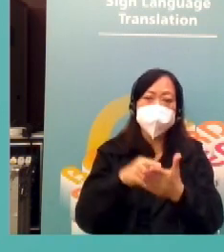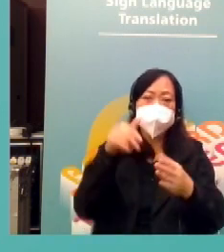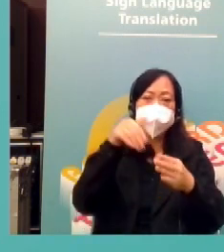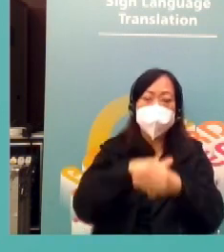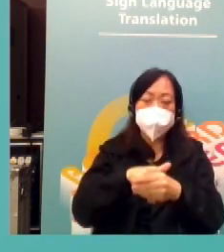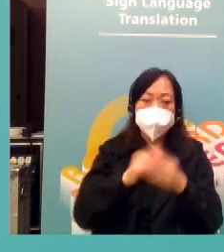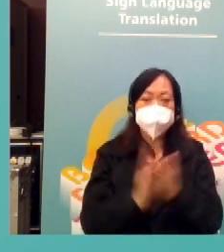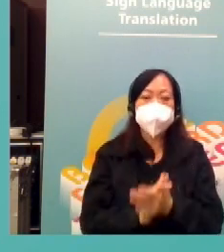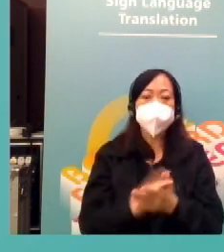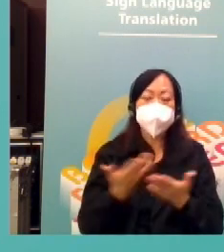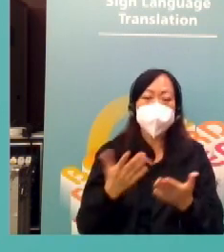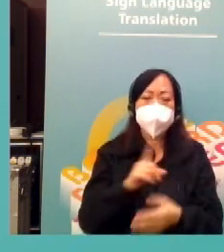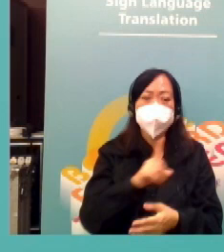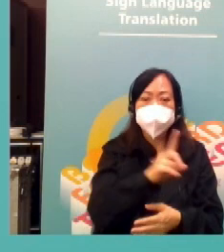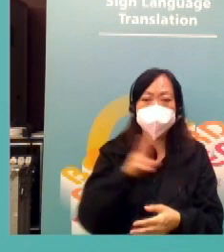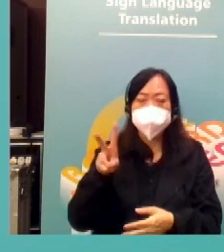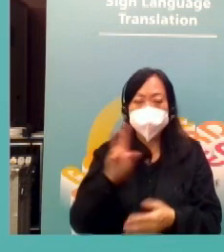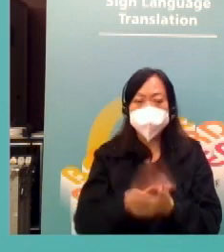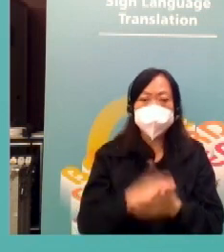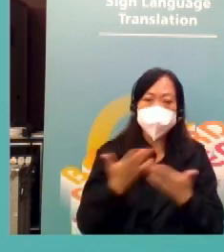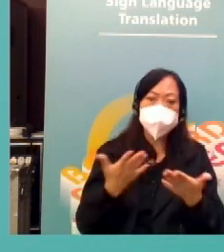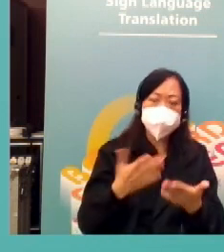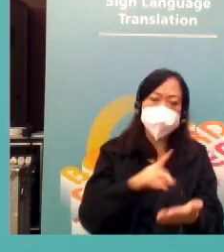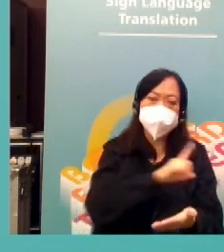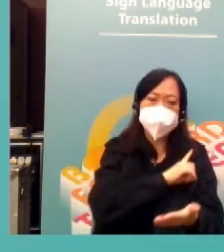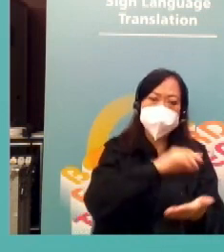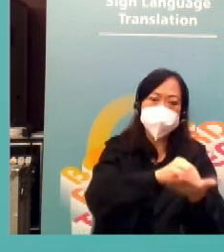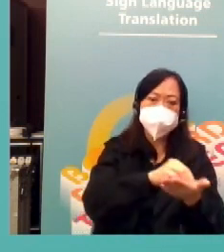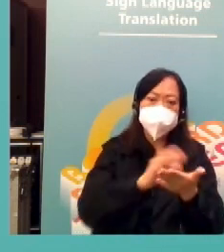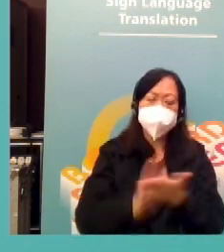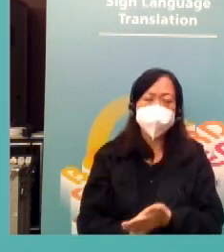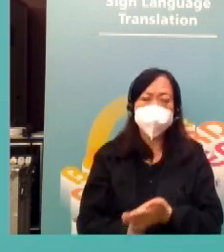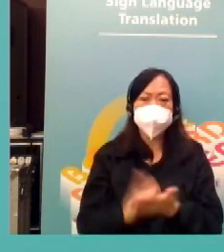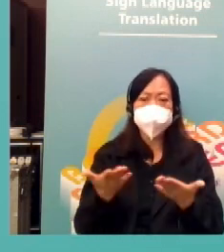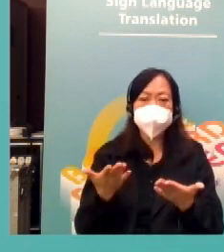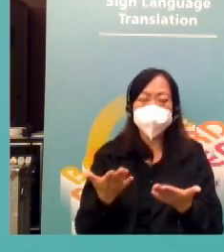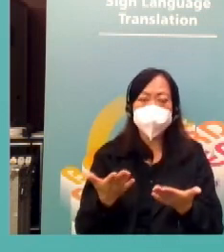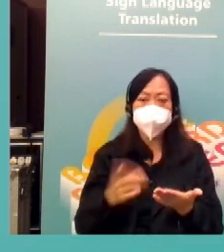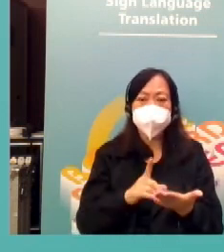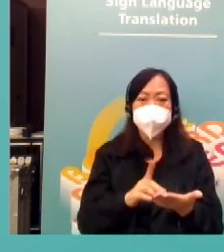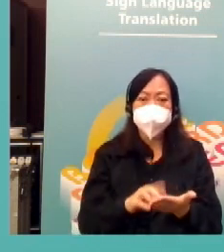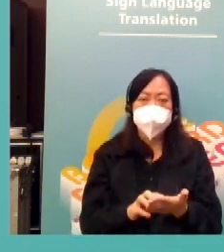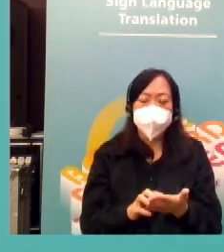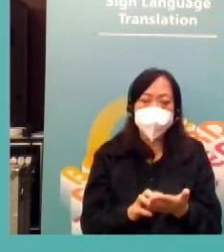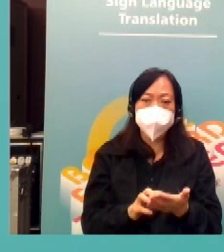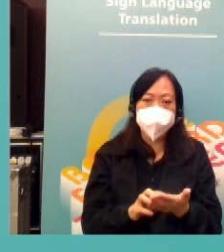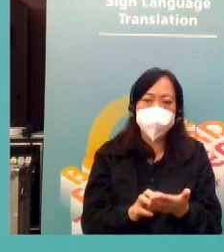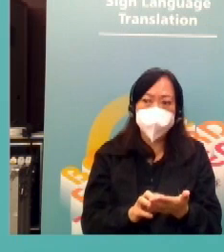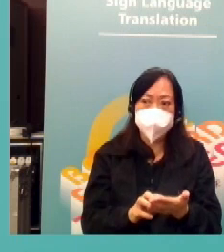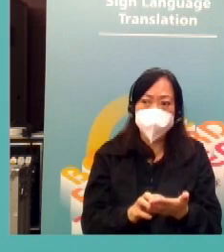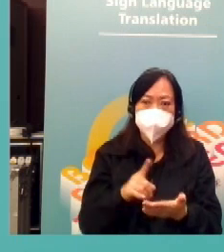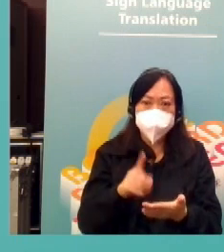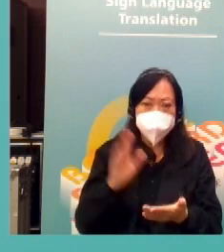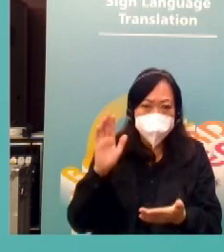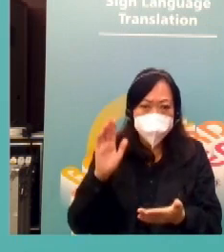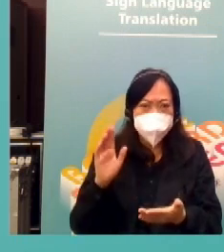you, when you make decisions, so what drive you to go for social impact bond, and what drive you to